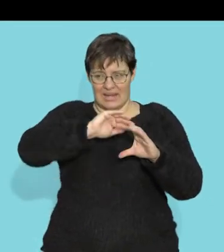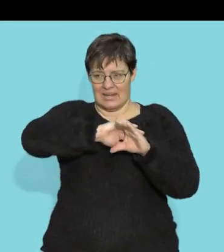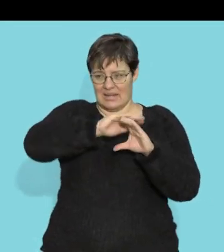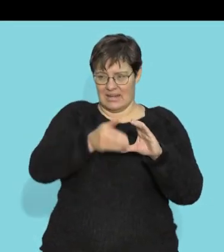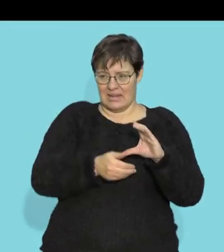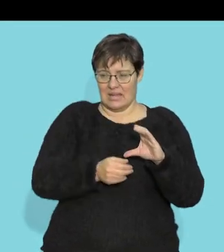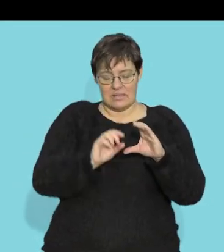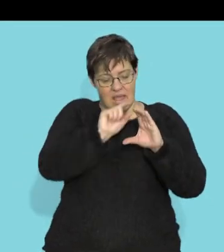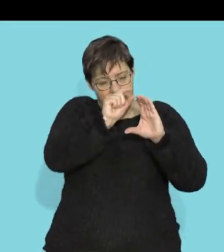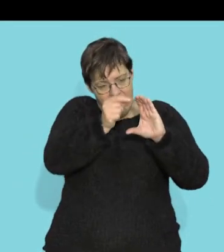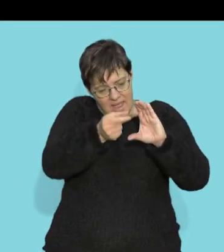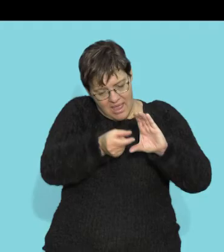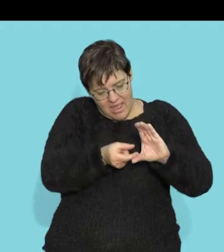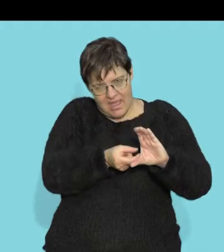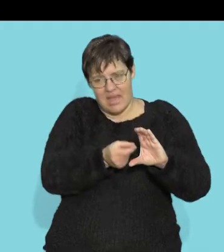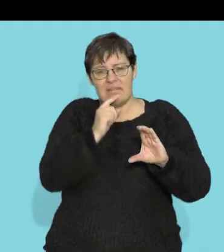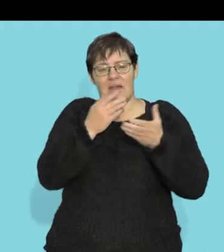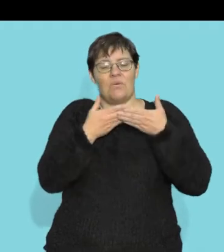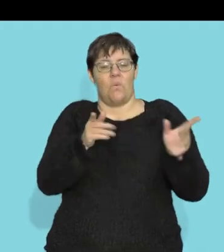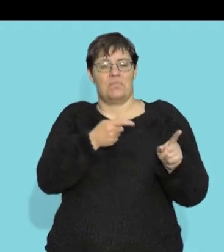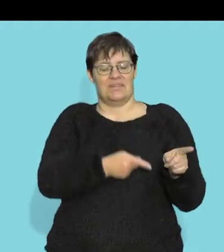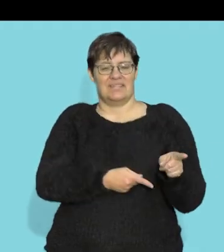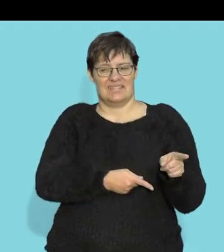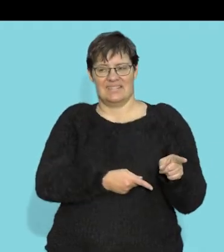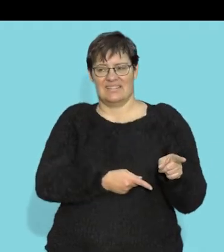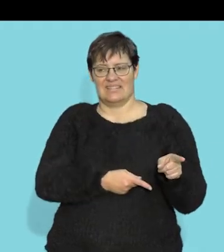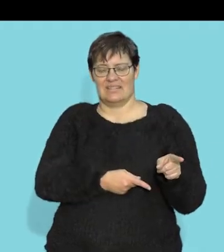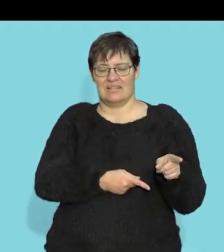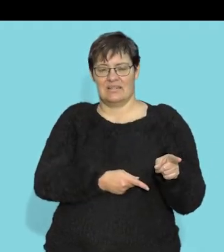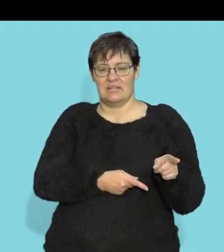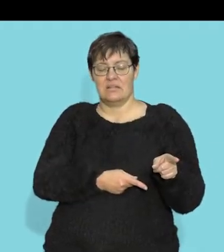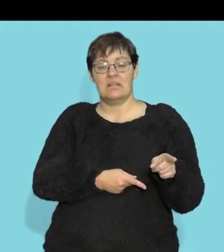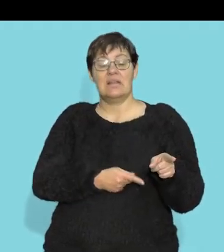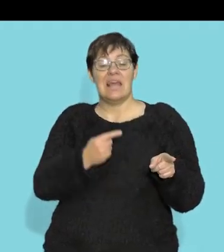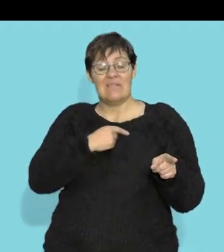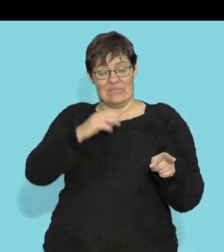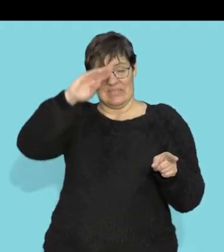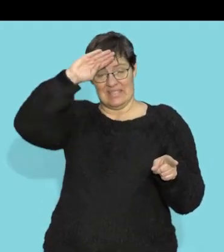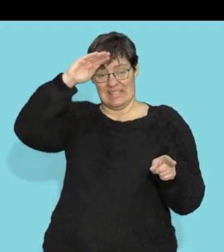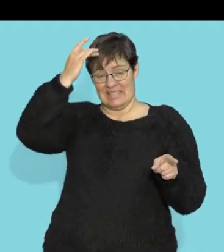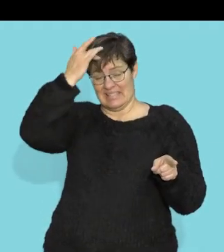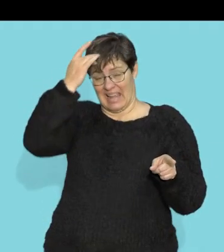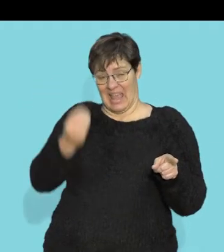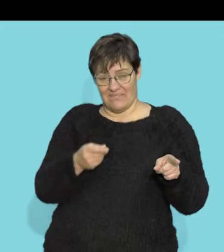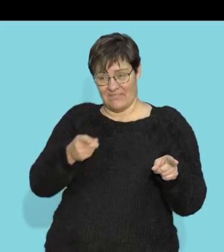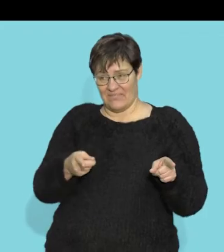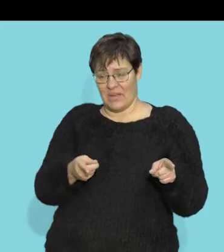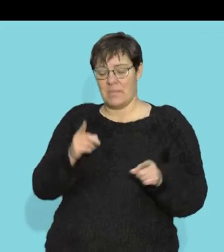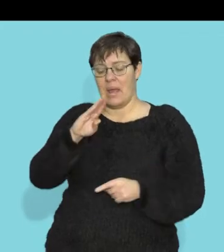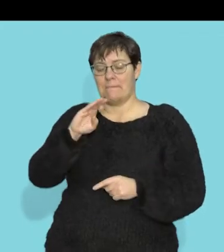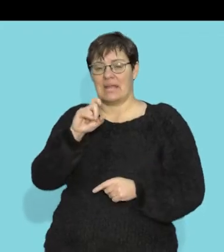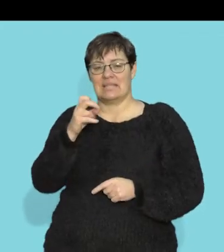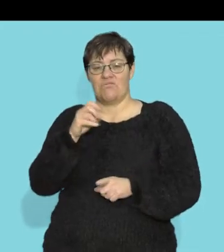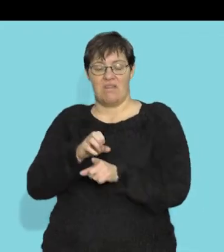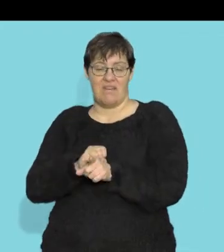see here's a nice open tube. Now, what will happen here, this is going to be a bacterial